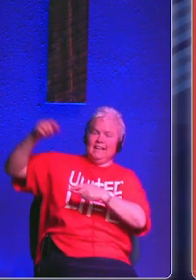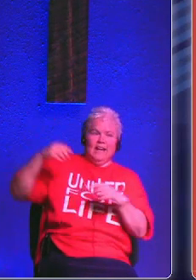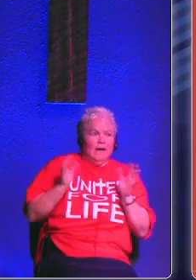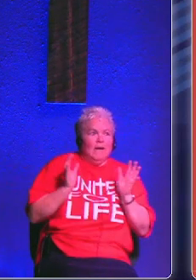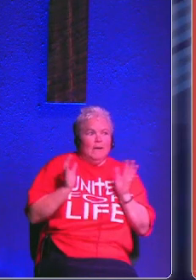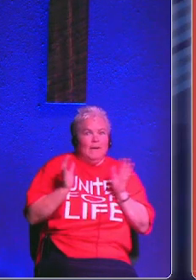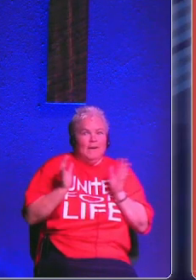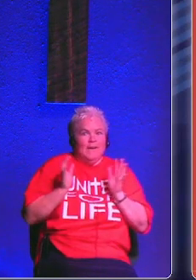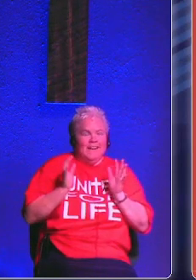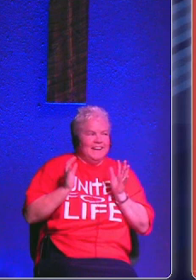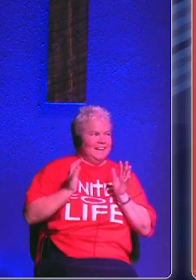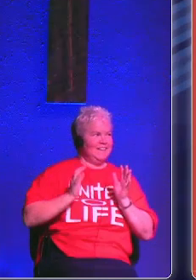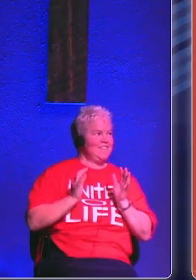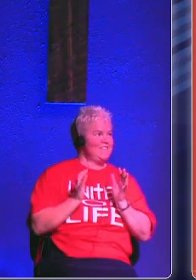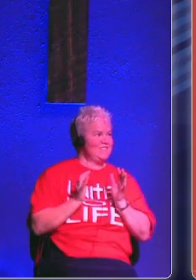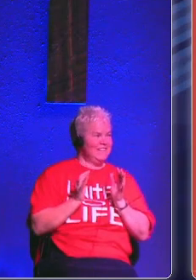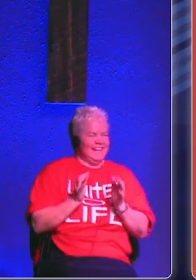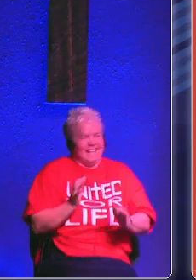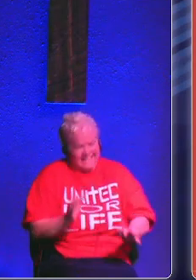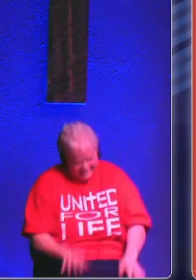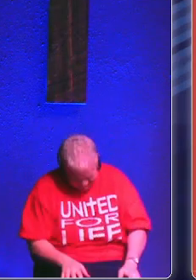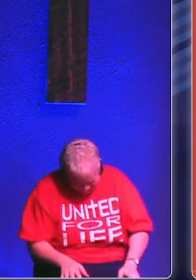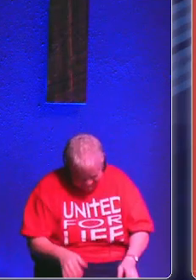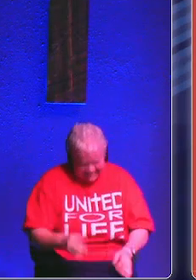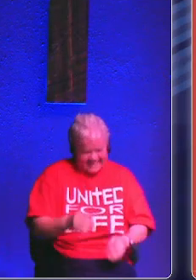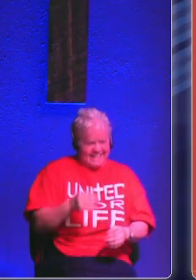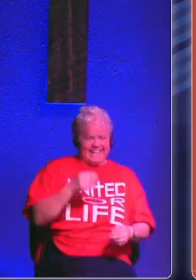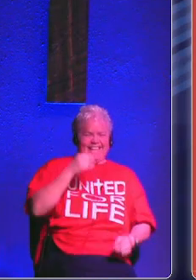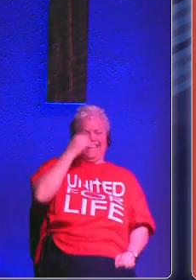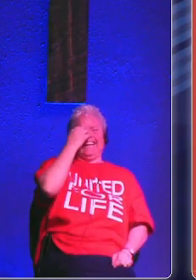people get all nervous and stuff. No, it's a good thing